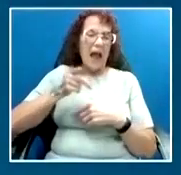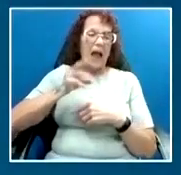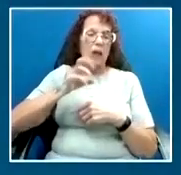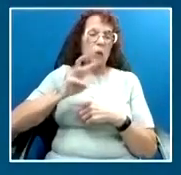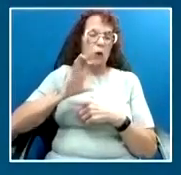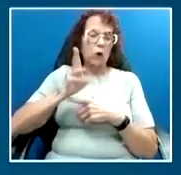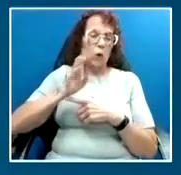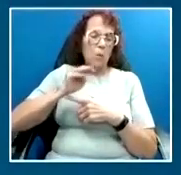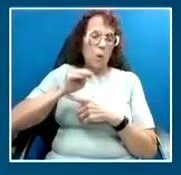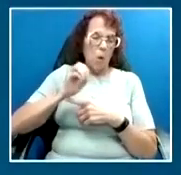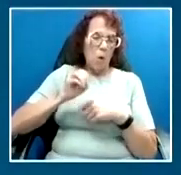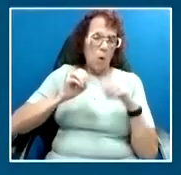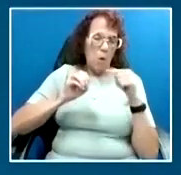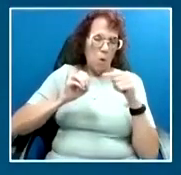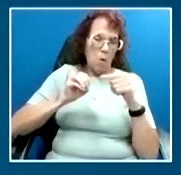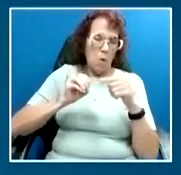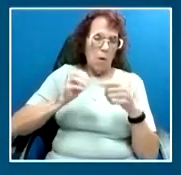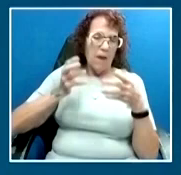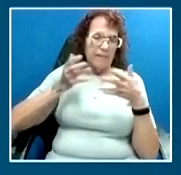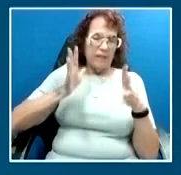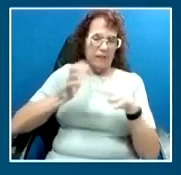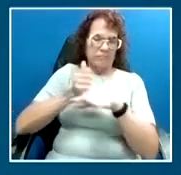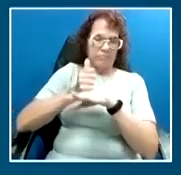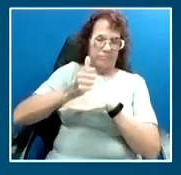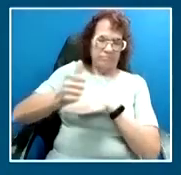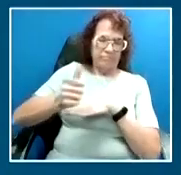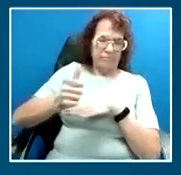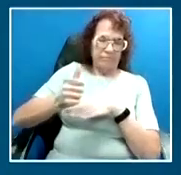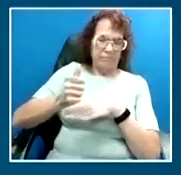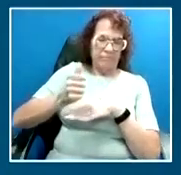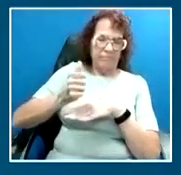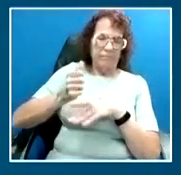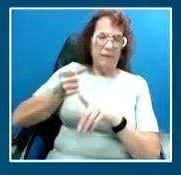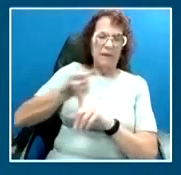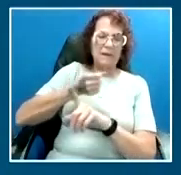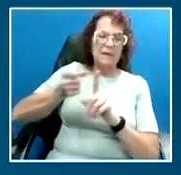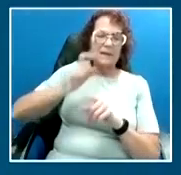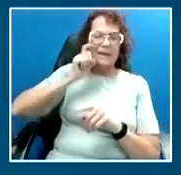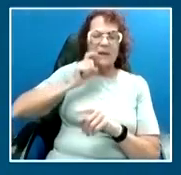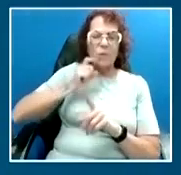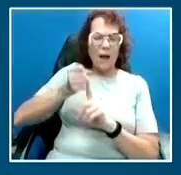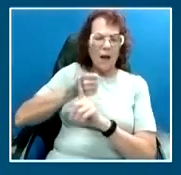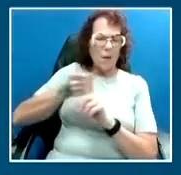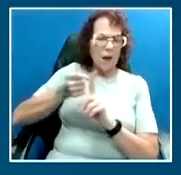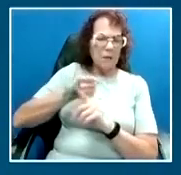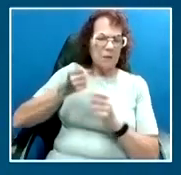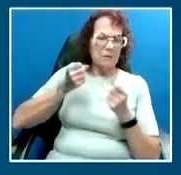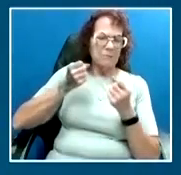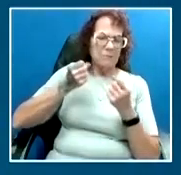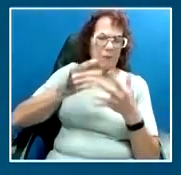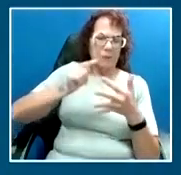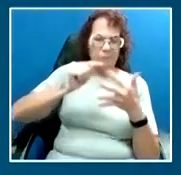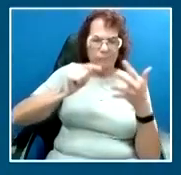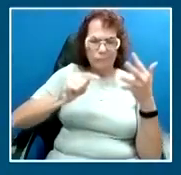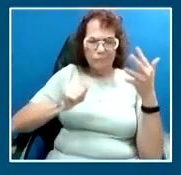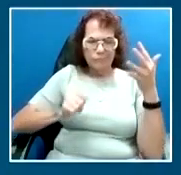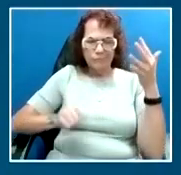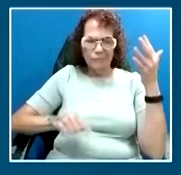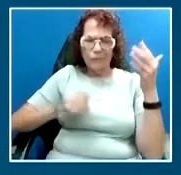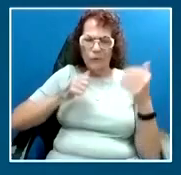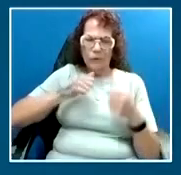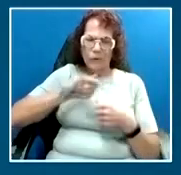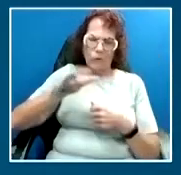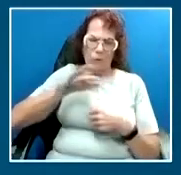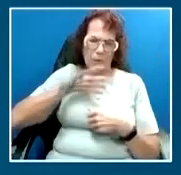women and in doing so violated federal and state law. Specifically, the